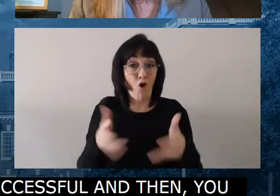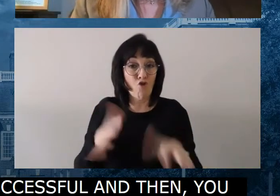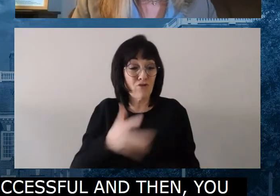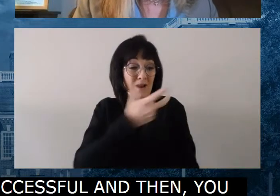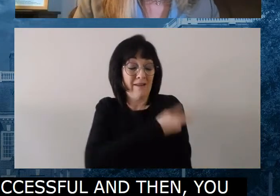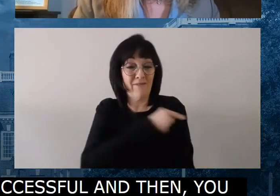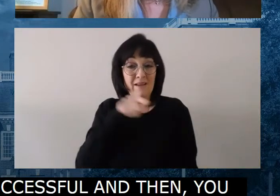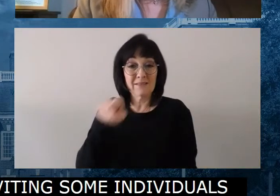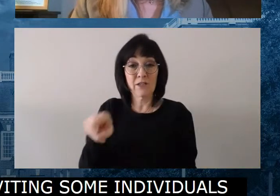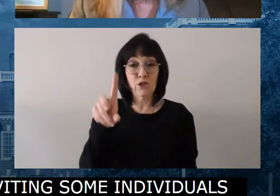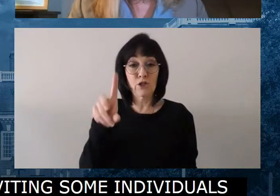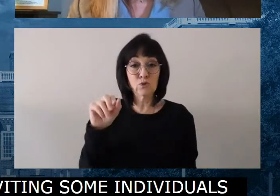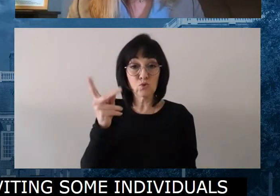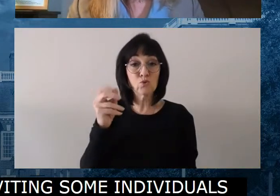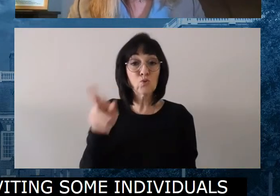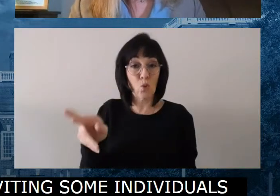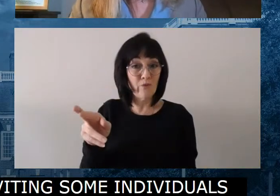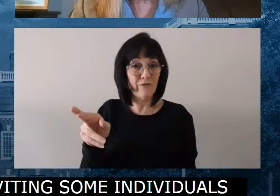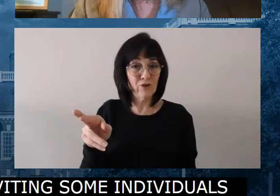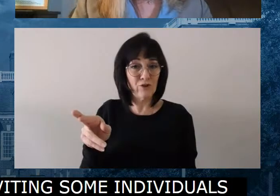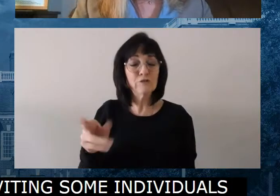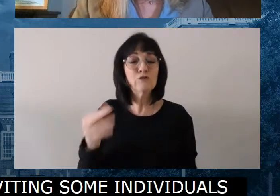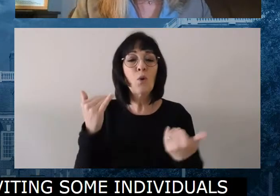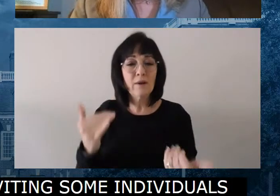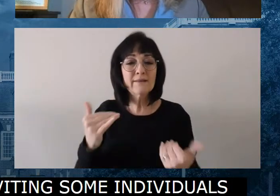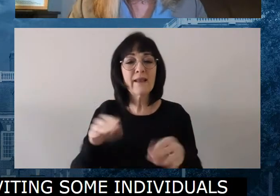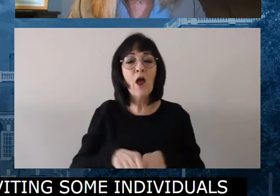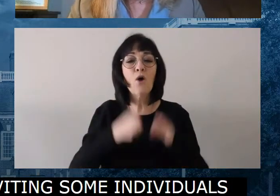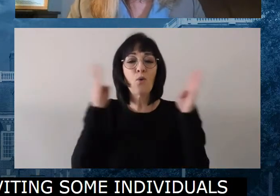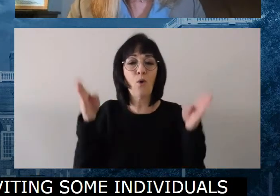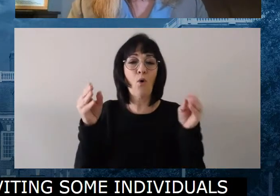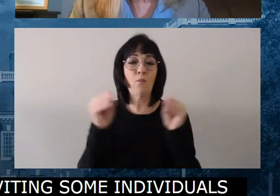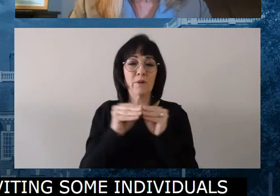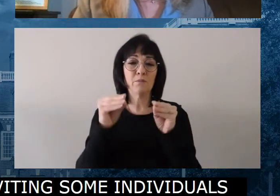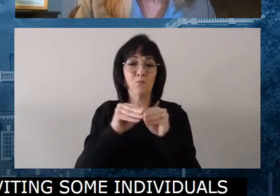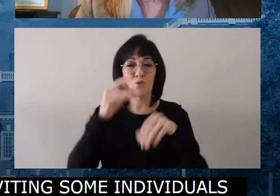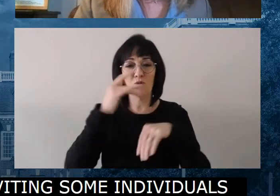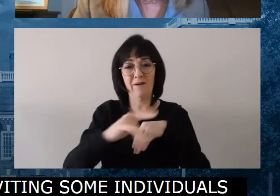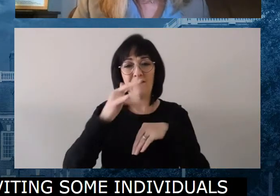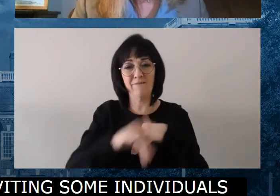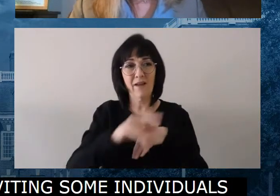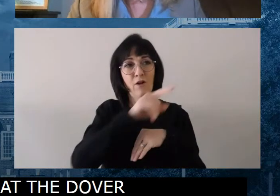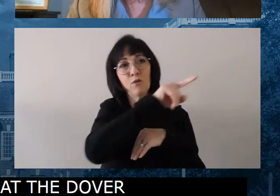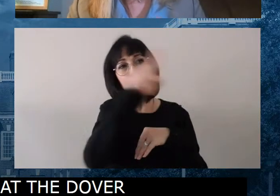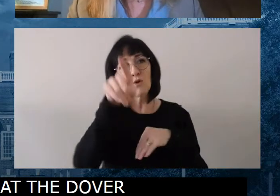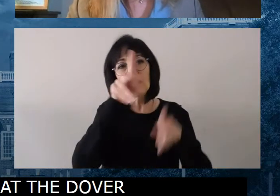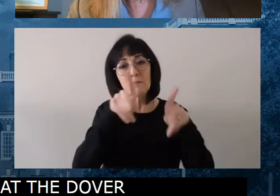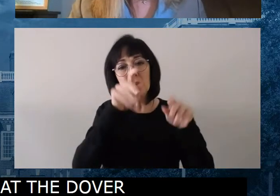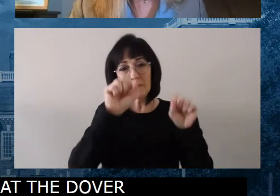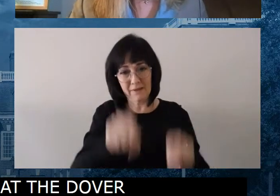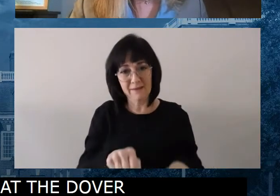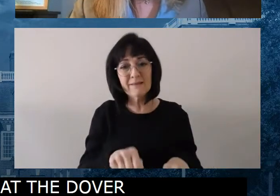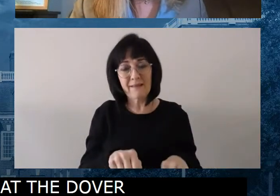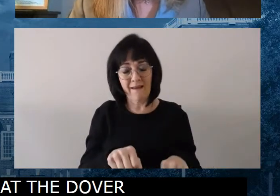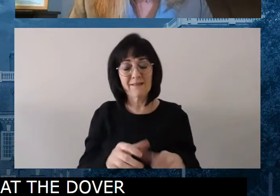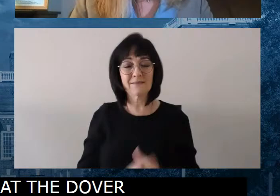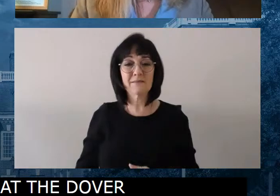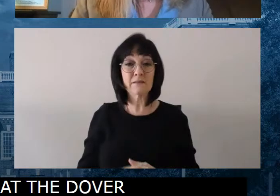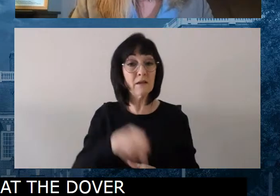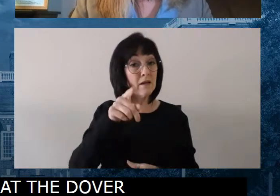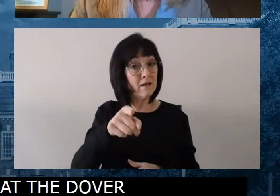more people to sign up than we're able to serve in the first week or two. So don't expect an invitation right